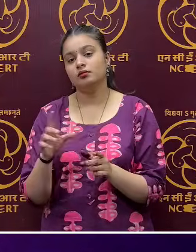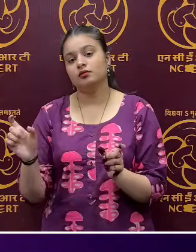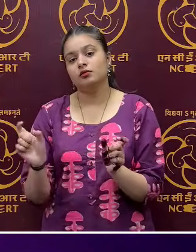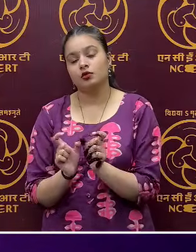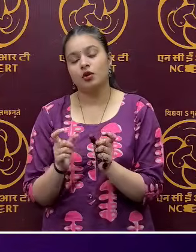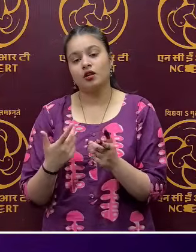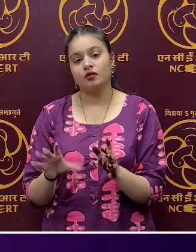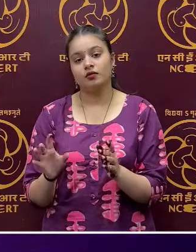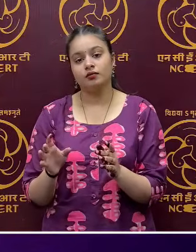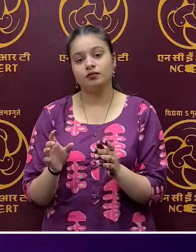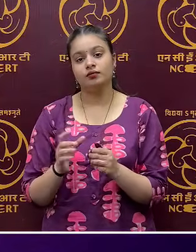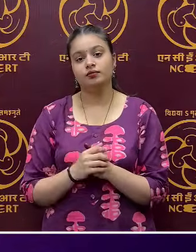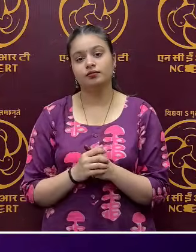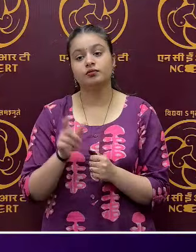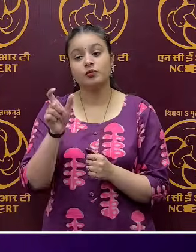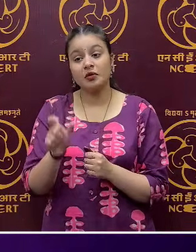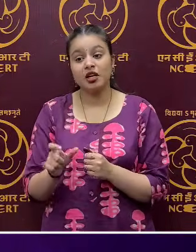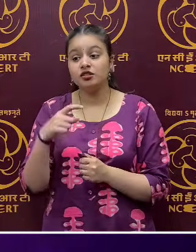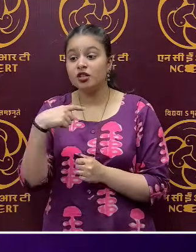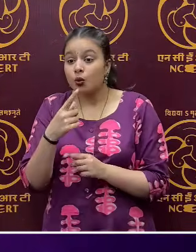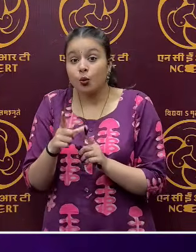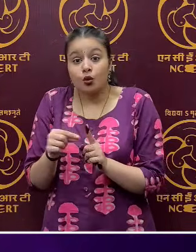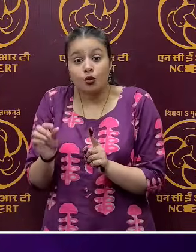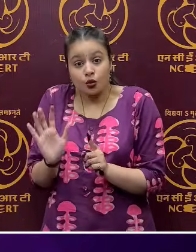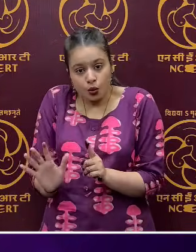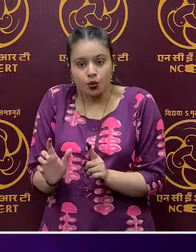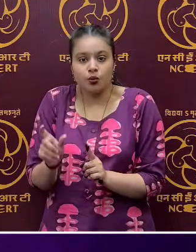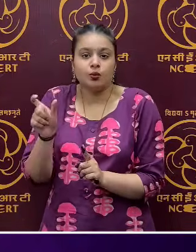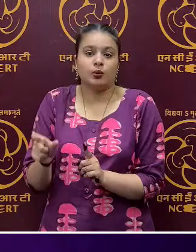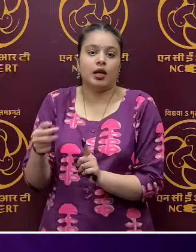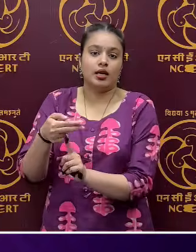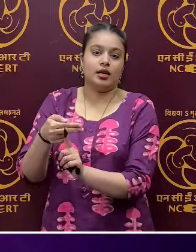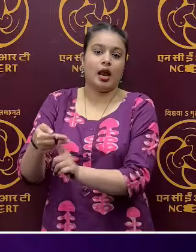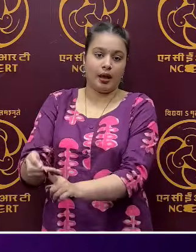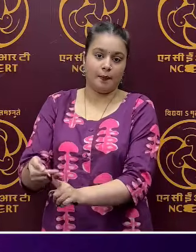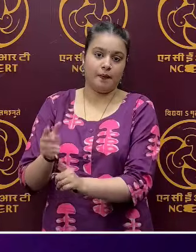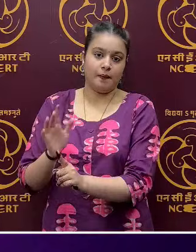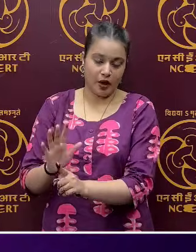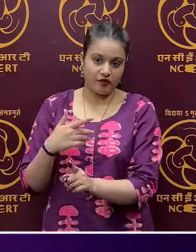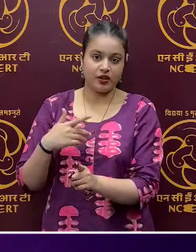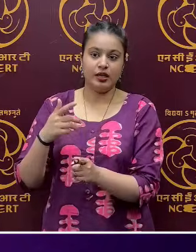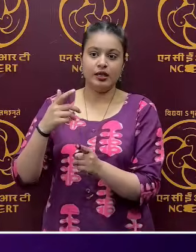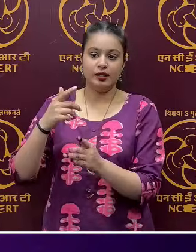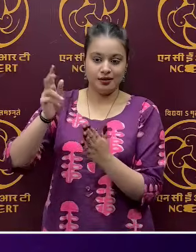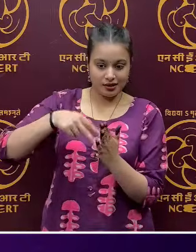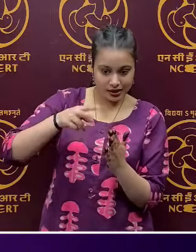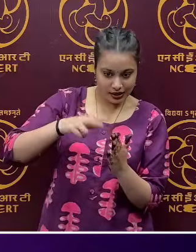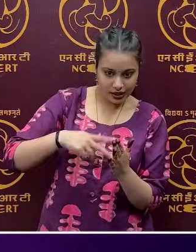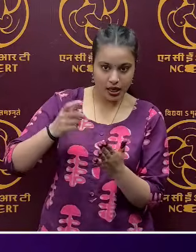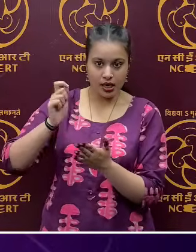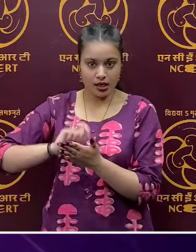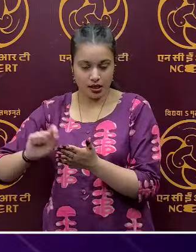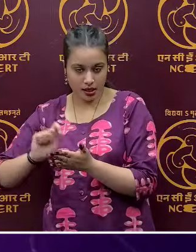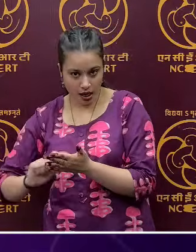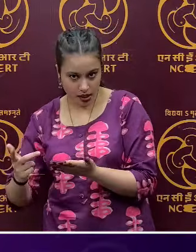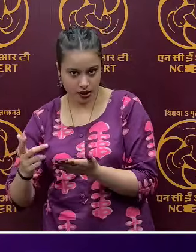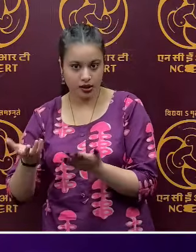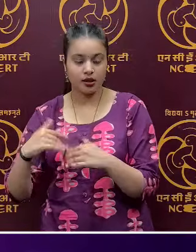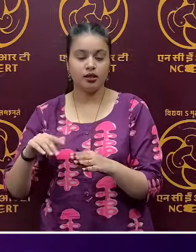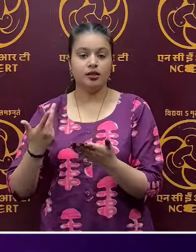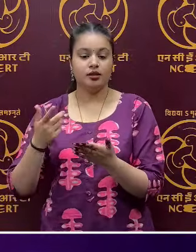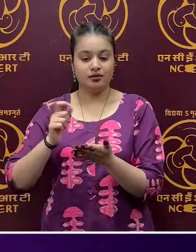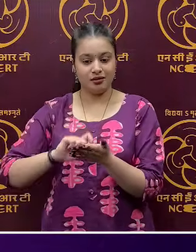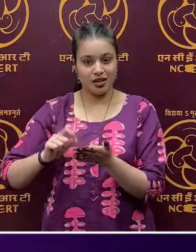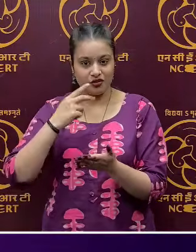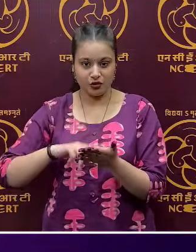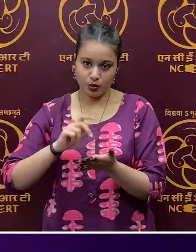who does that. Okay. Okay, reader, writer. You read, so you become a reader. You write, so you